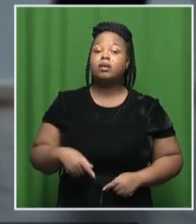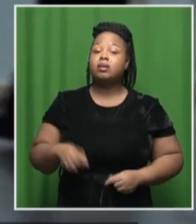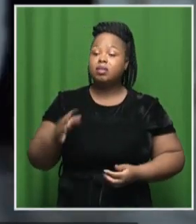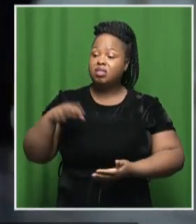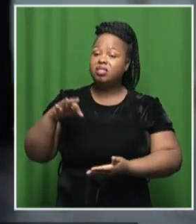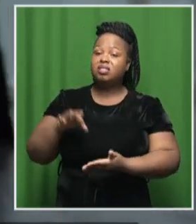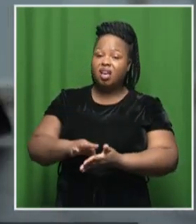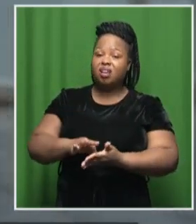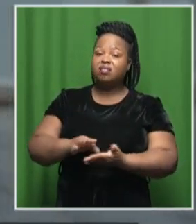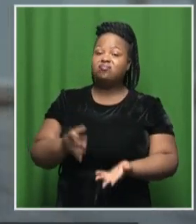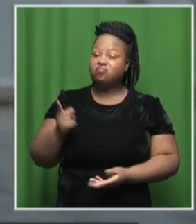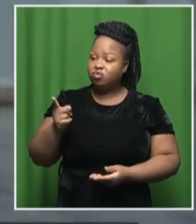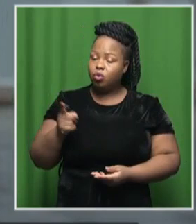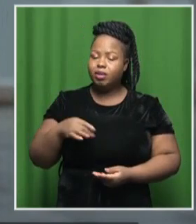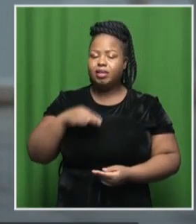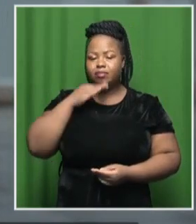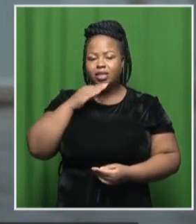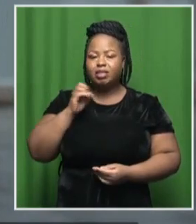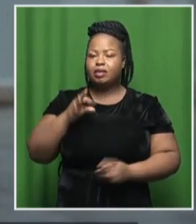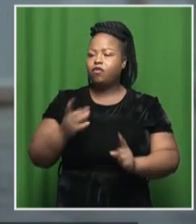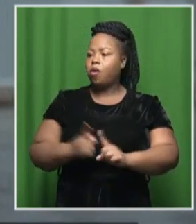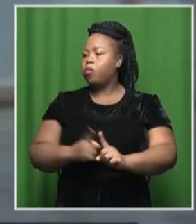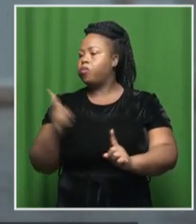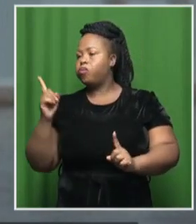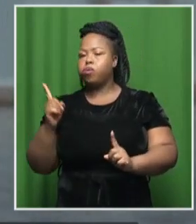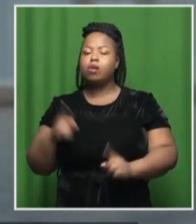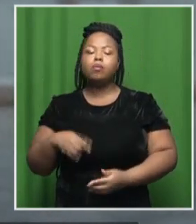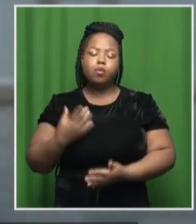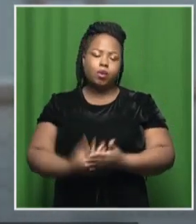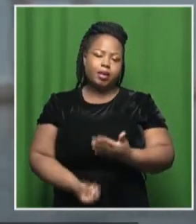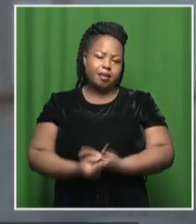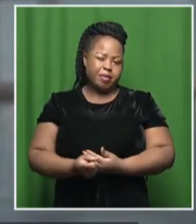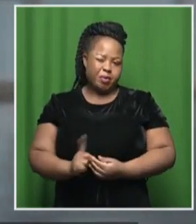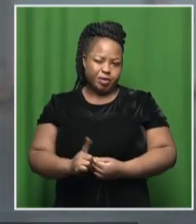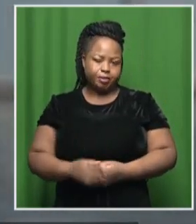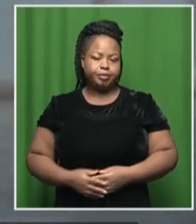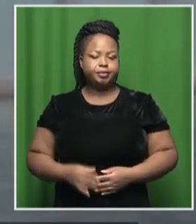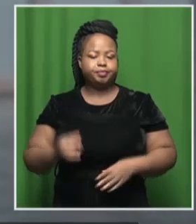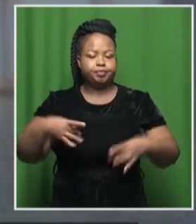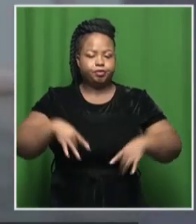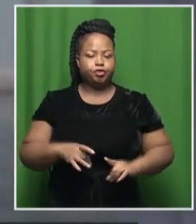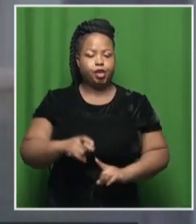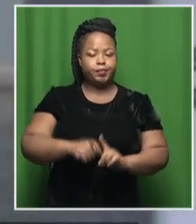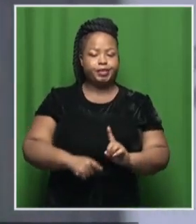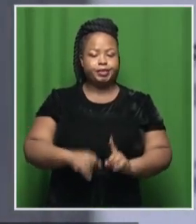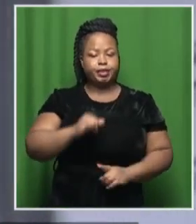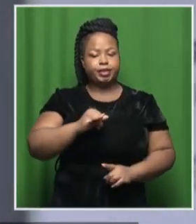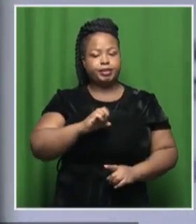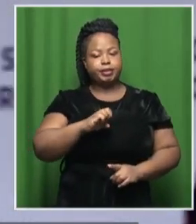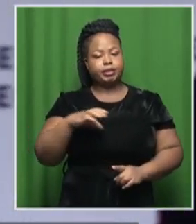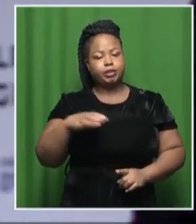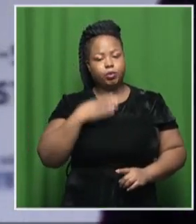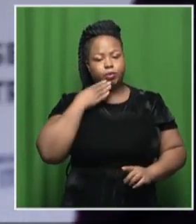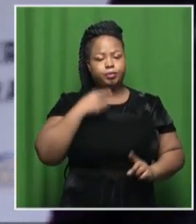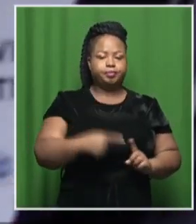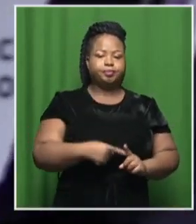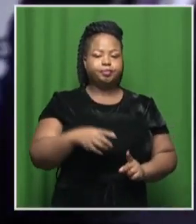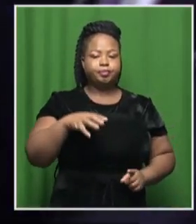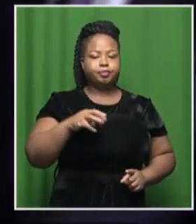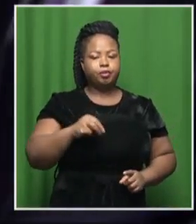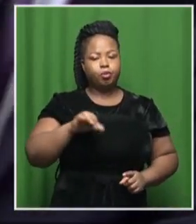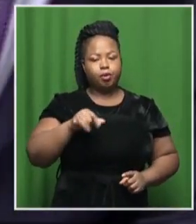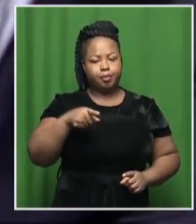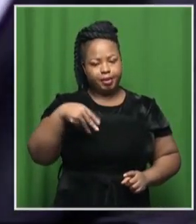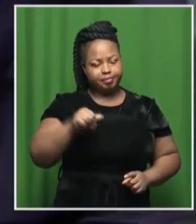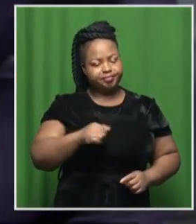to if they don't. But let's get a little bit more. We've got the chairperson of the IEC who is joining us. As always, Masutu Moepia, always a pleasure to